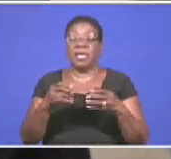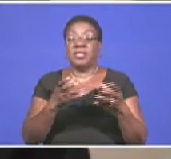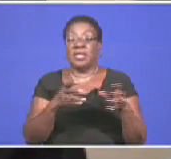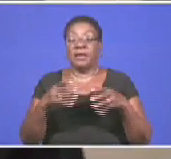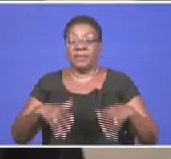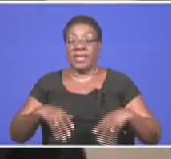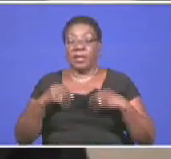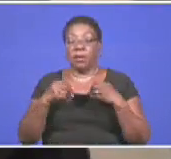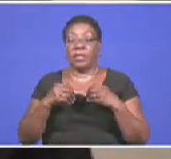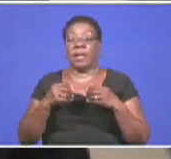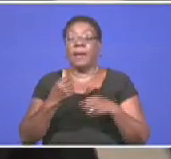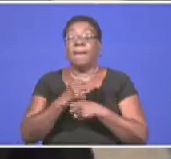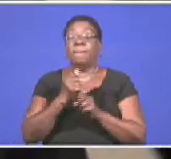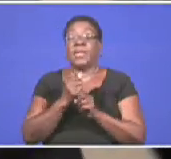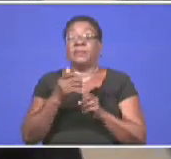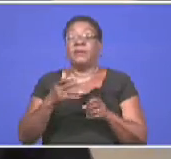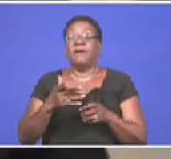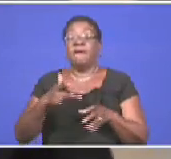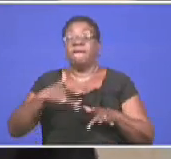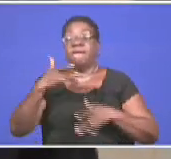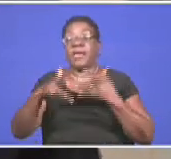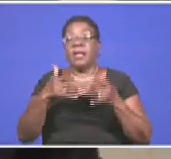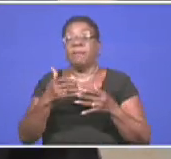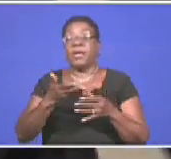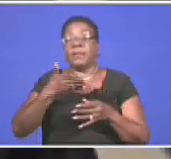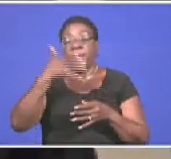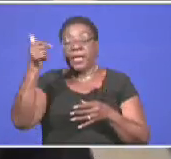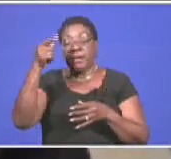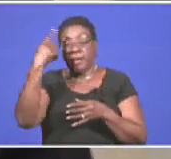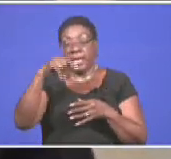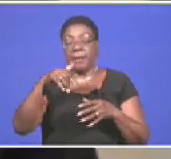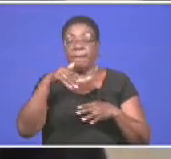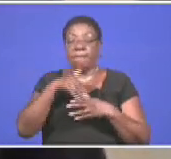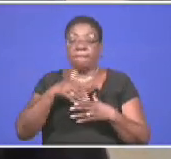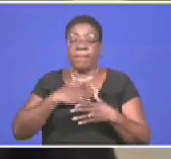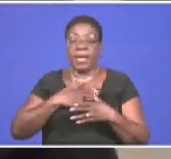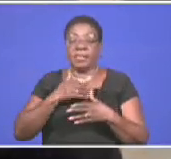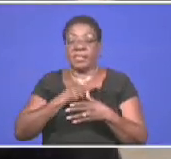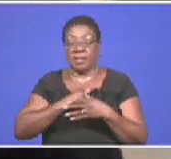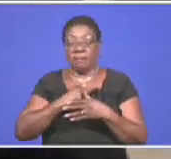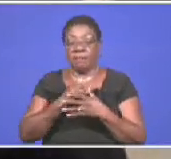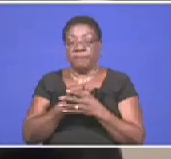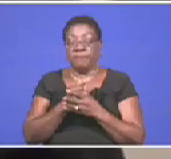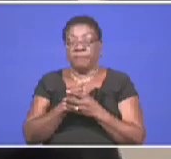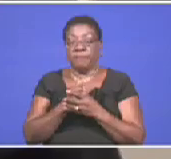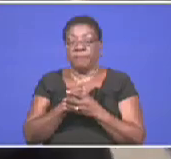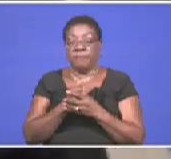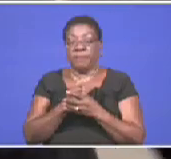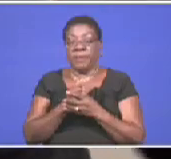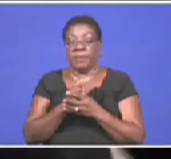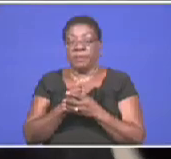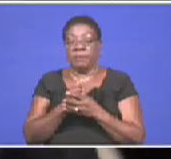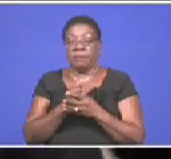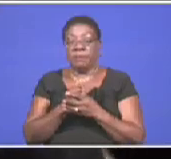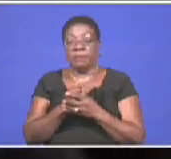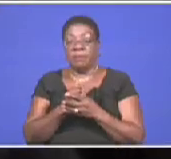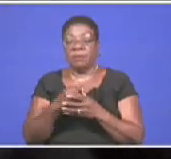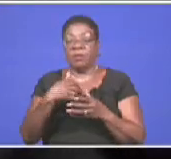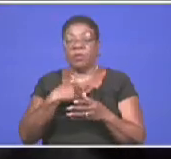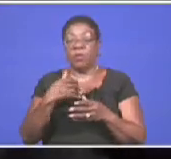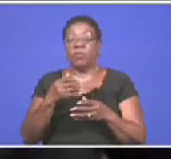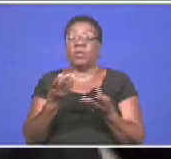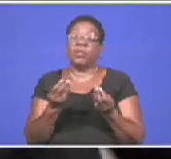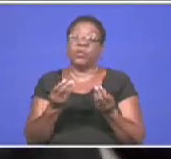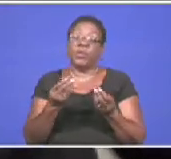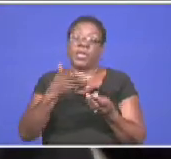makes me feel much better with myself, and that's know that I can go there and eliminate the 2 guards to just regular average and me doing my